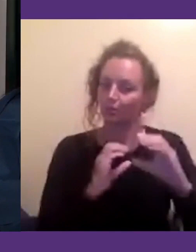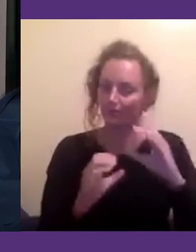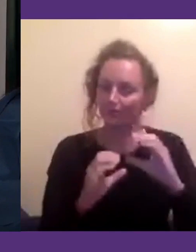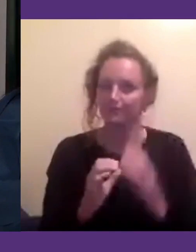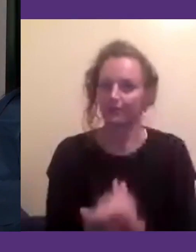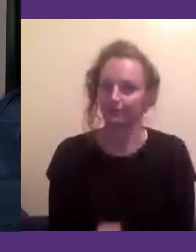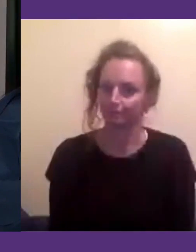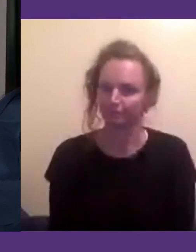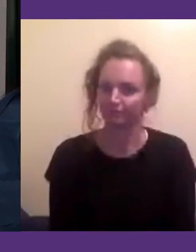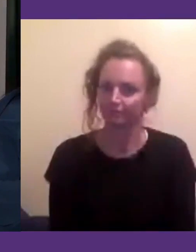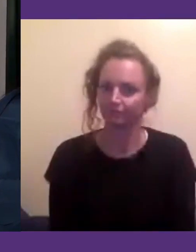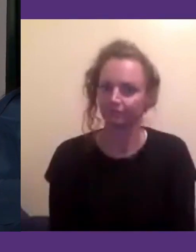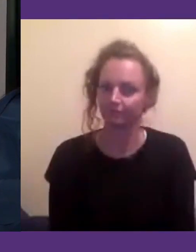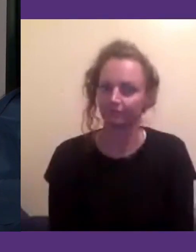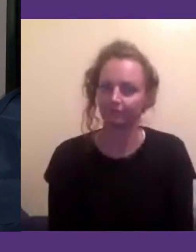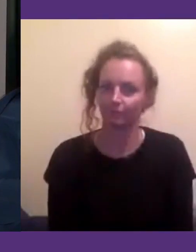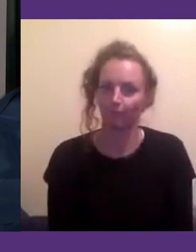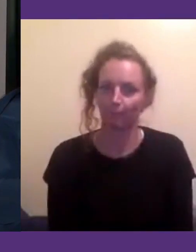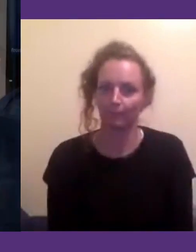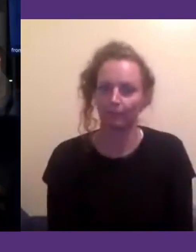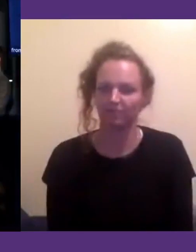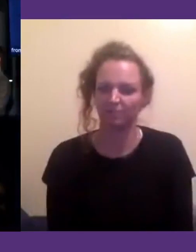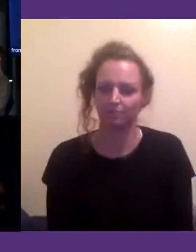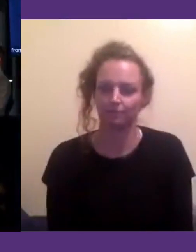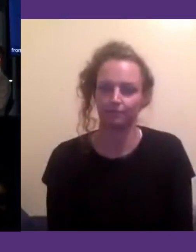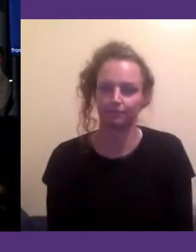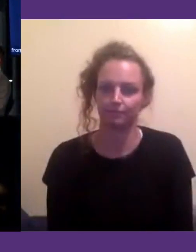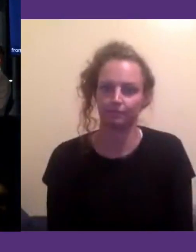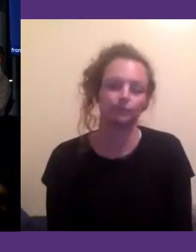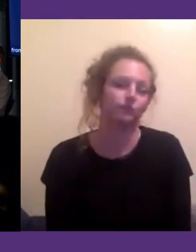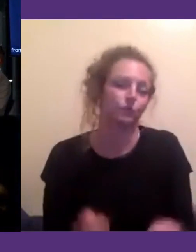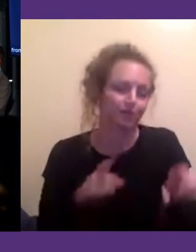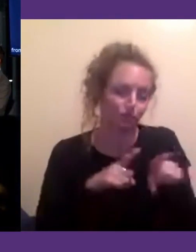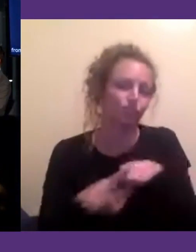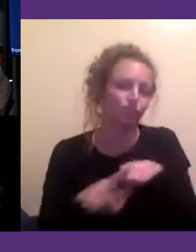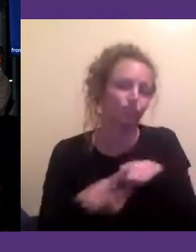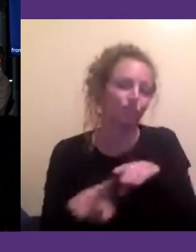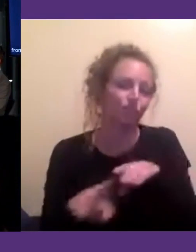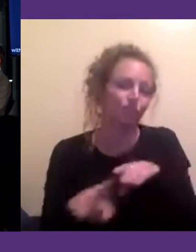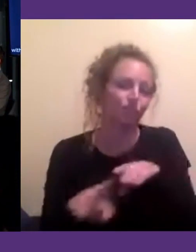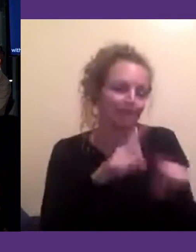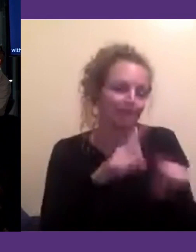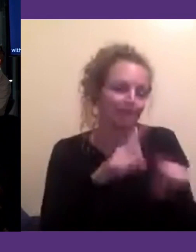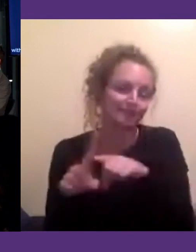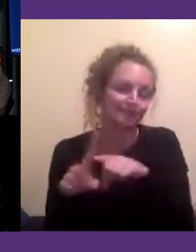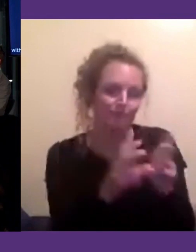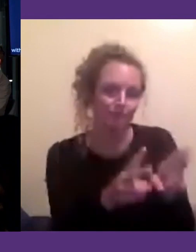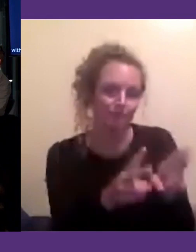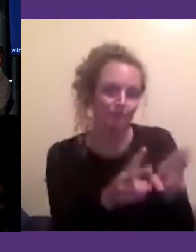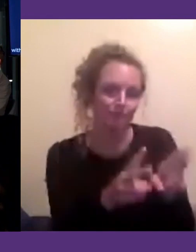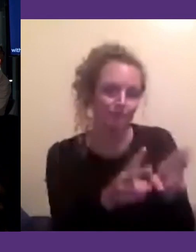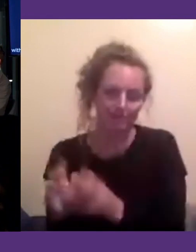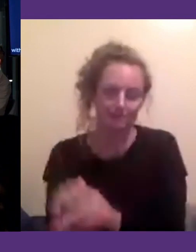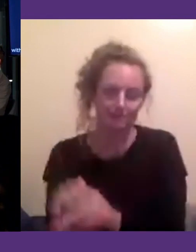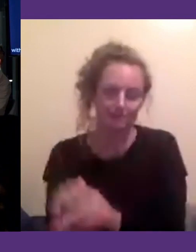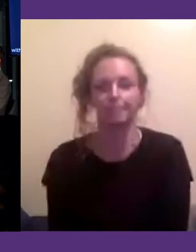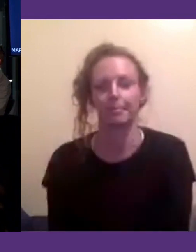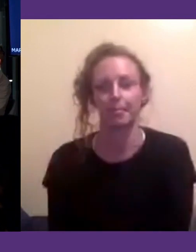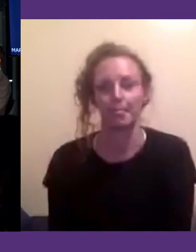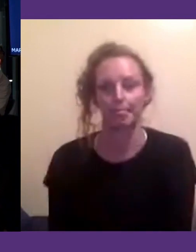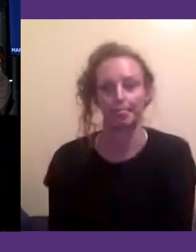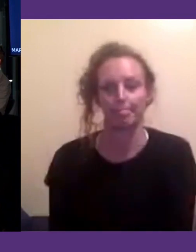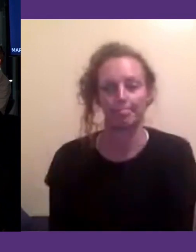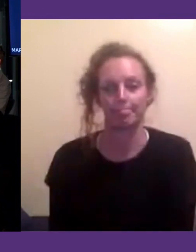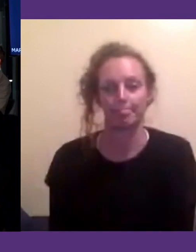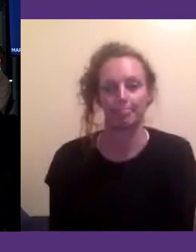with these different formats. So I'm wondering whether you feel, Shani was saying about being pigeonholed, are you the young, hey, Joe, can you do the